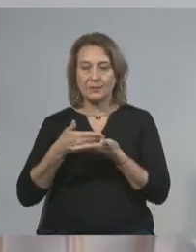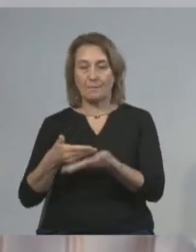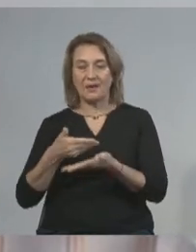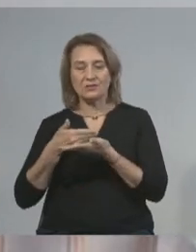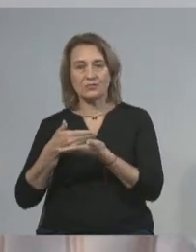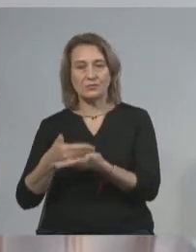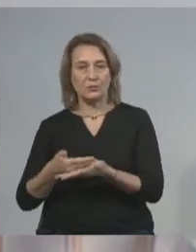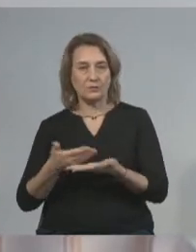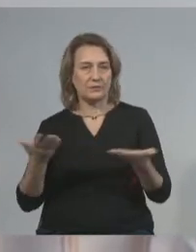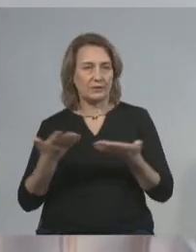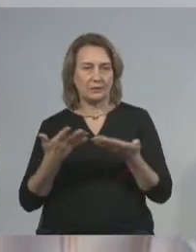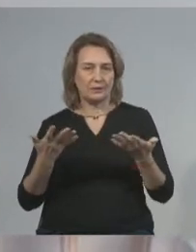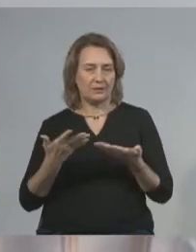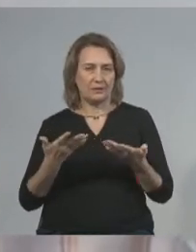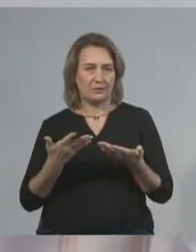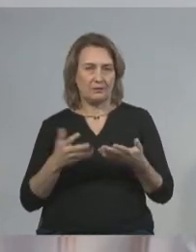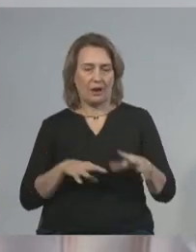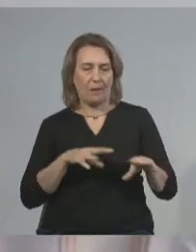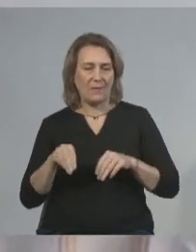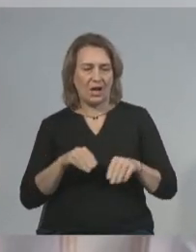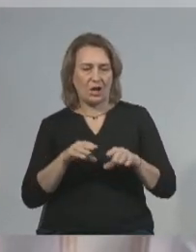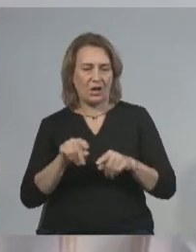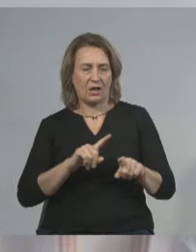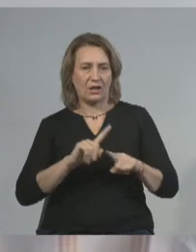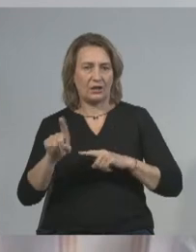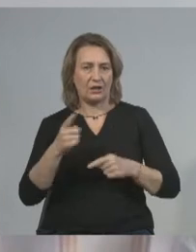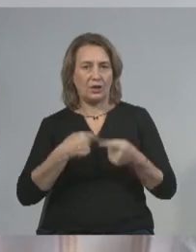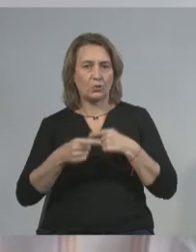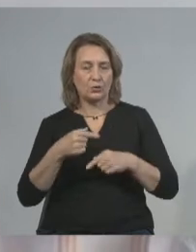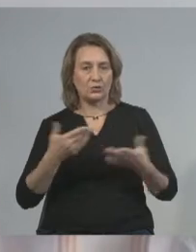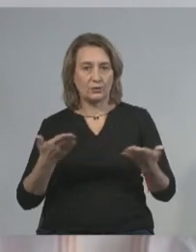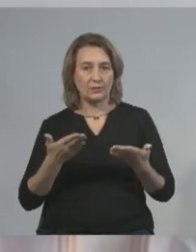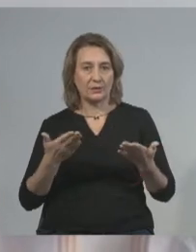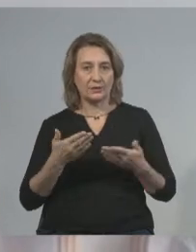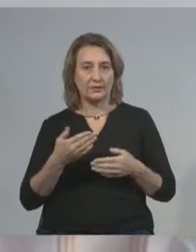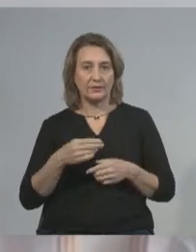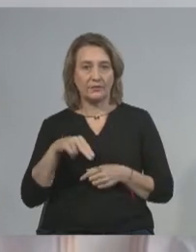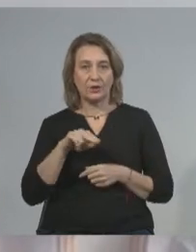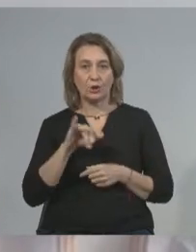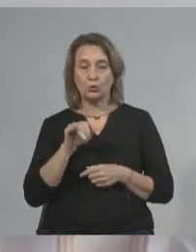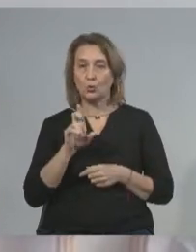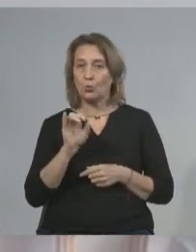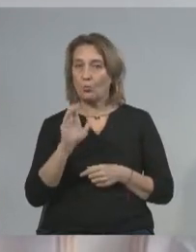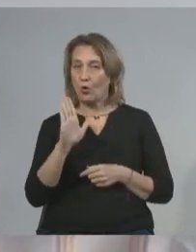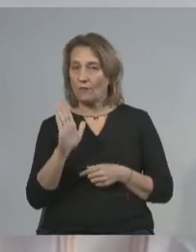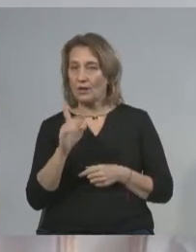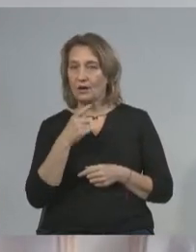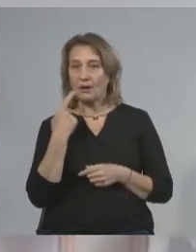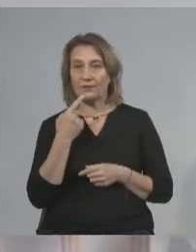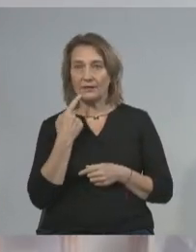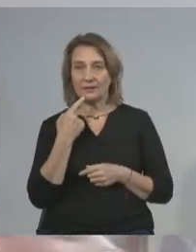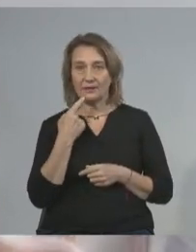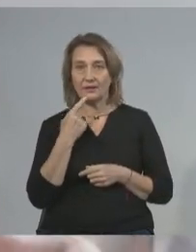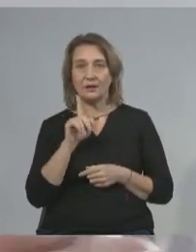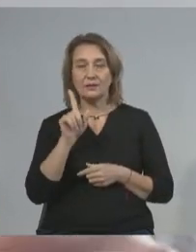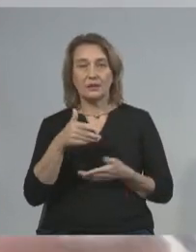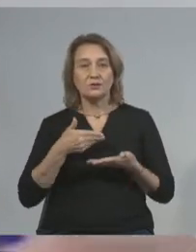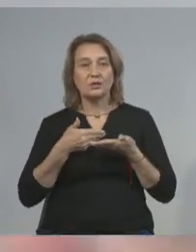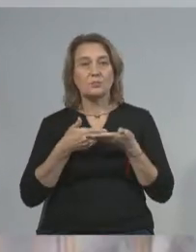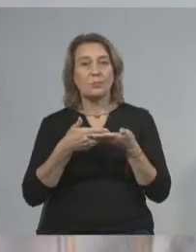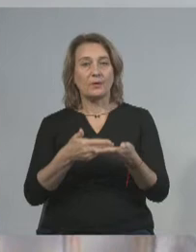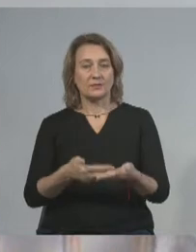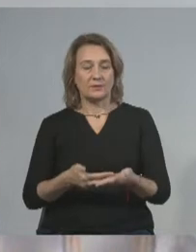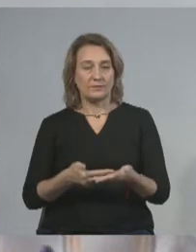can facilitate some migrating narratives and also